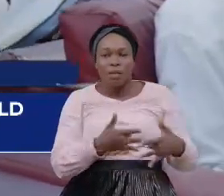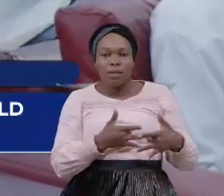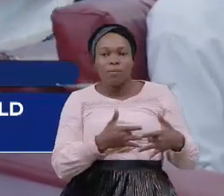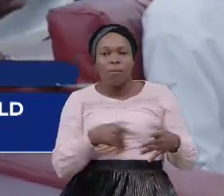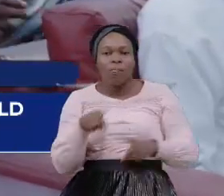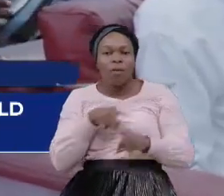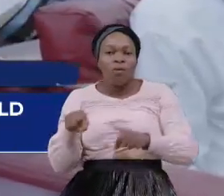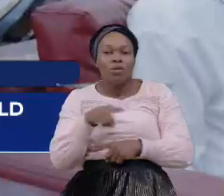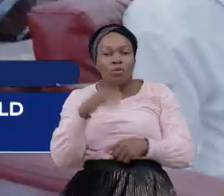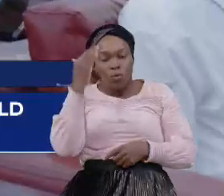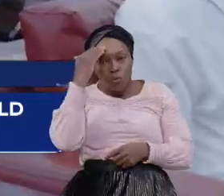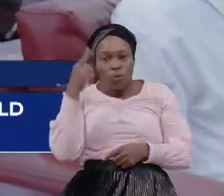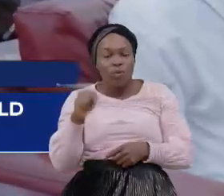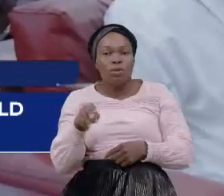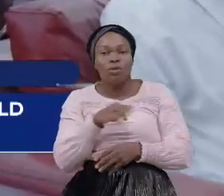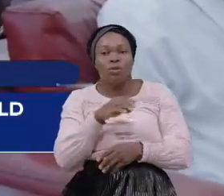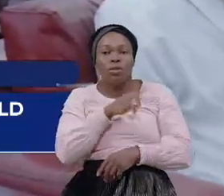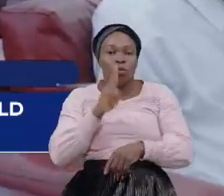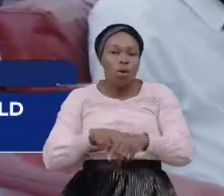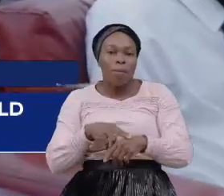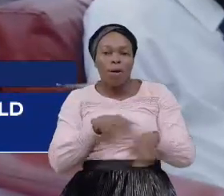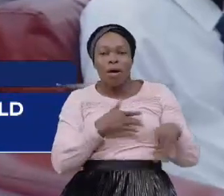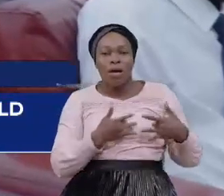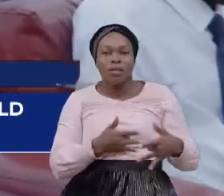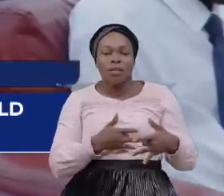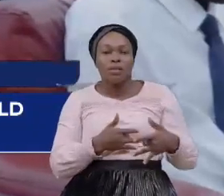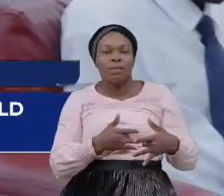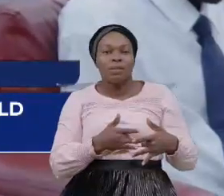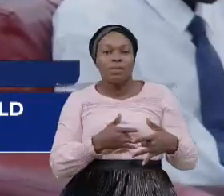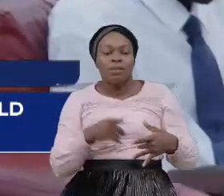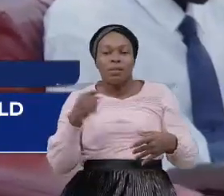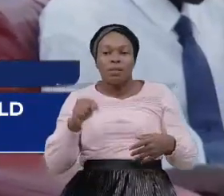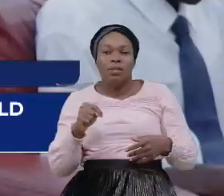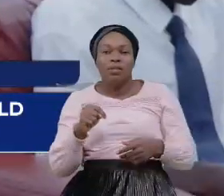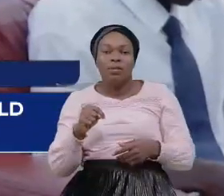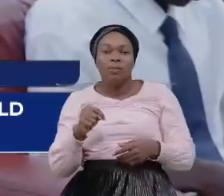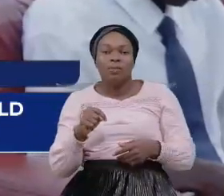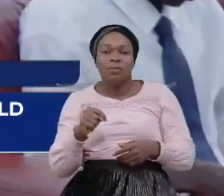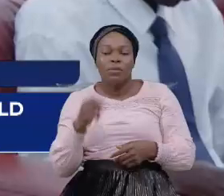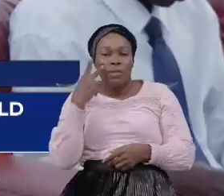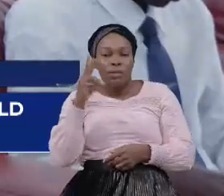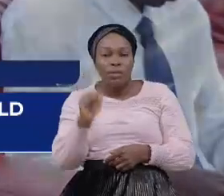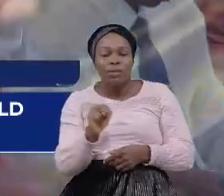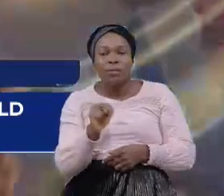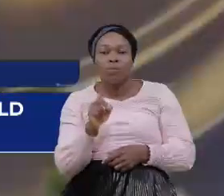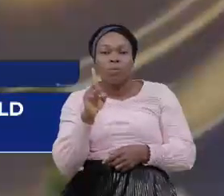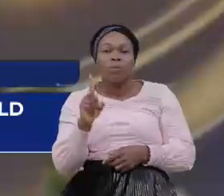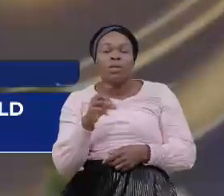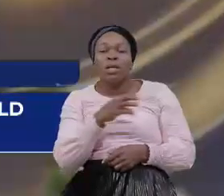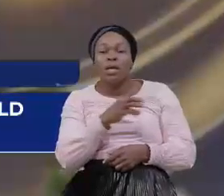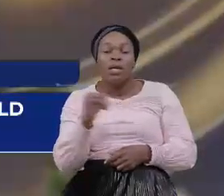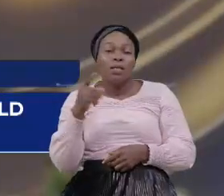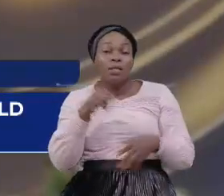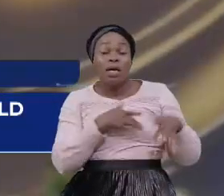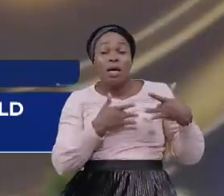the physical heart, that's a part of the body that distributes blood